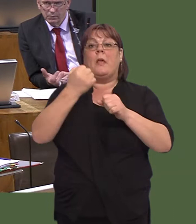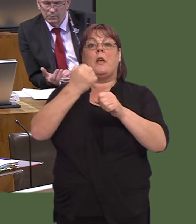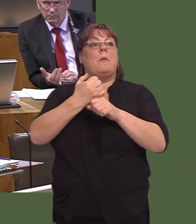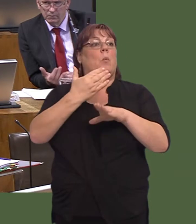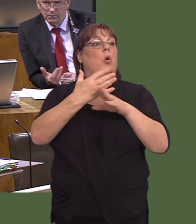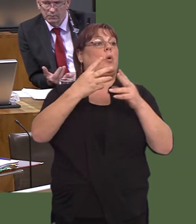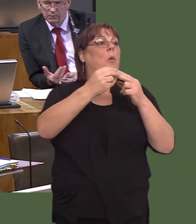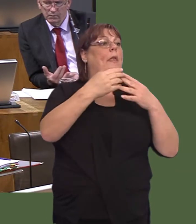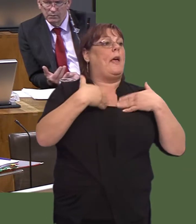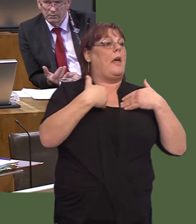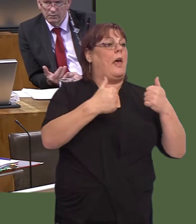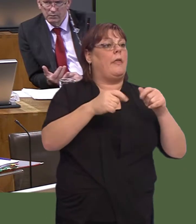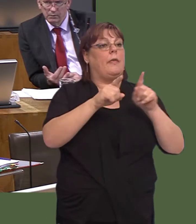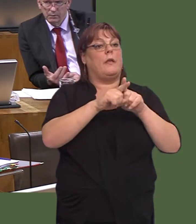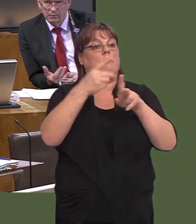and care